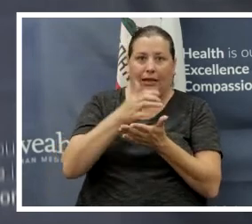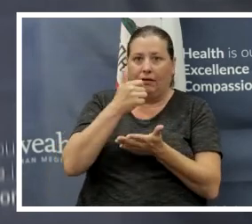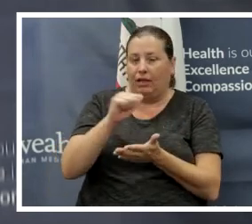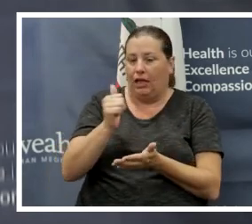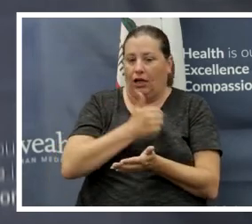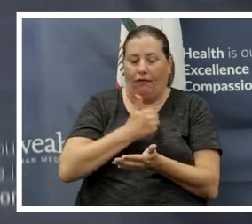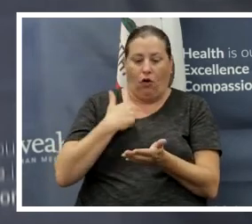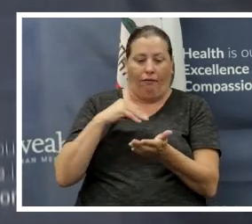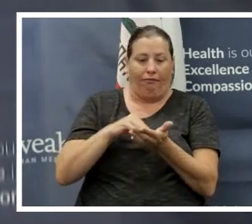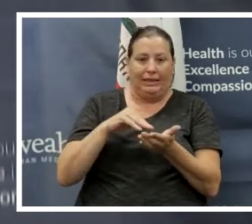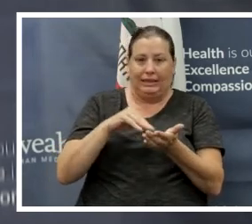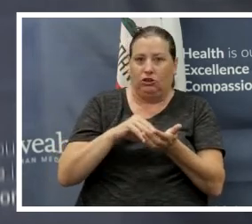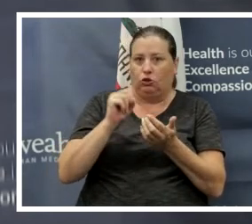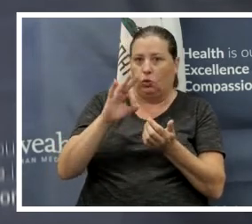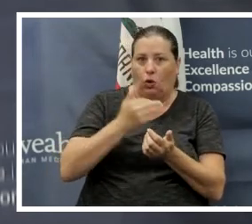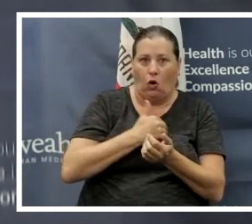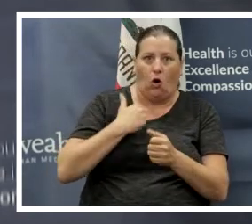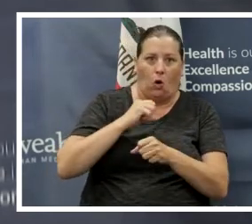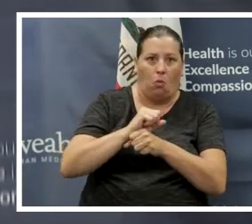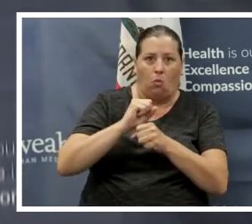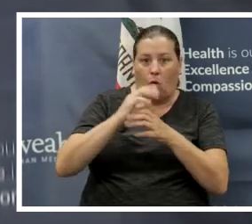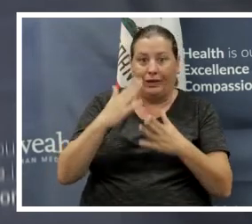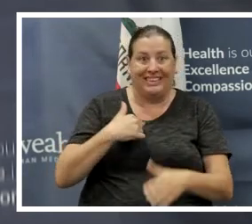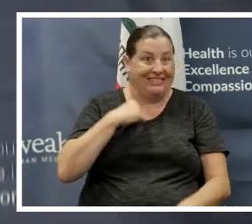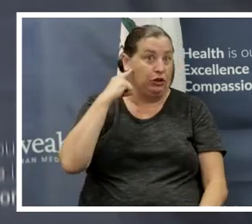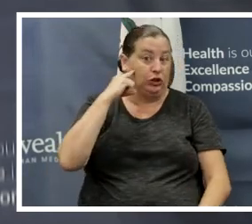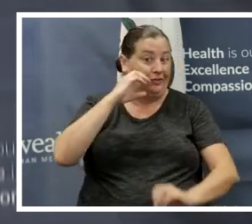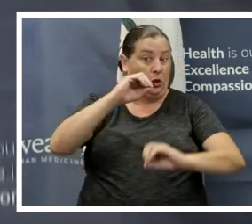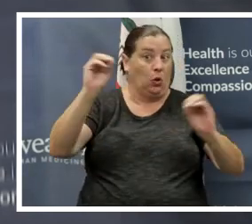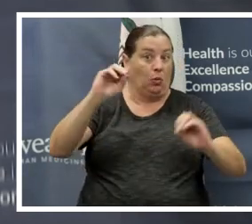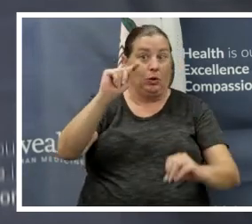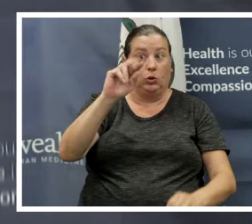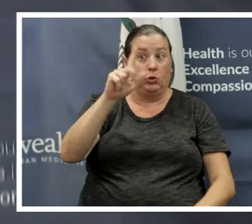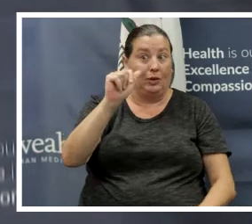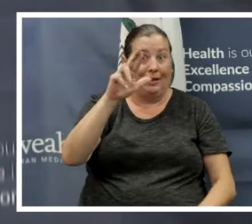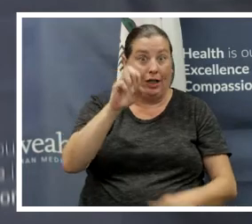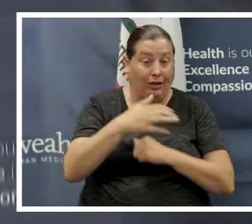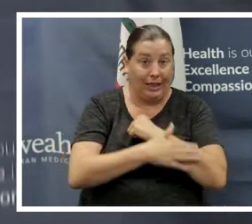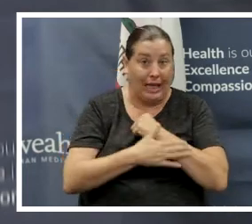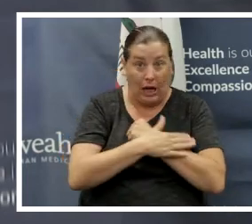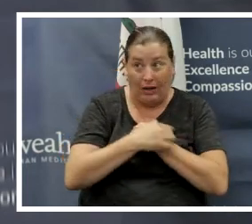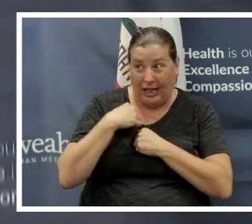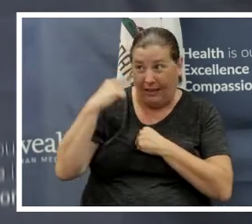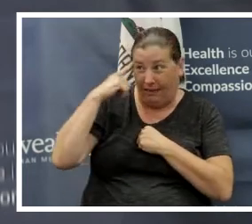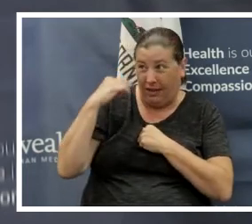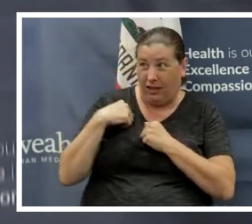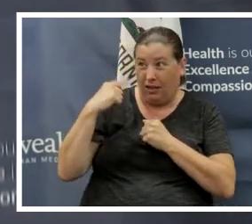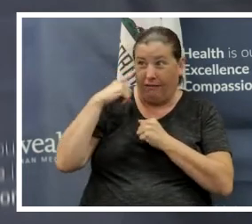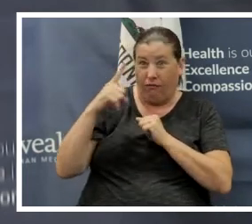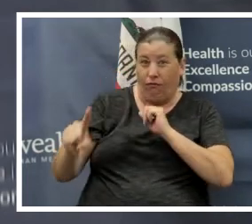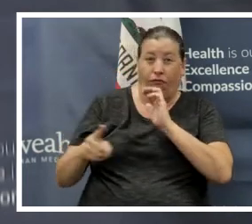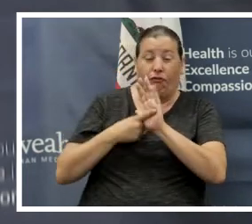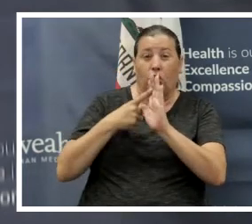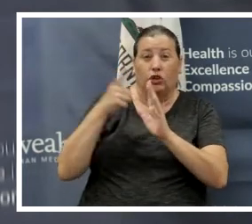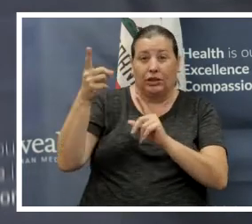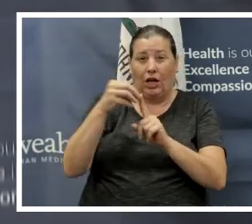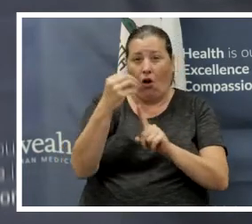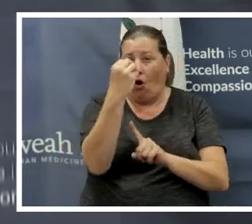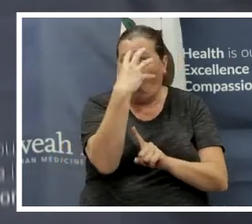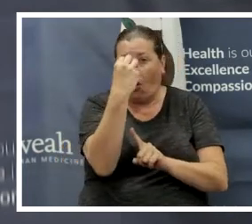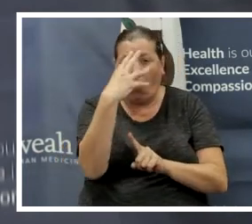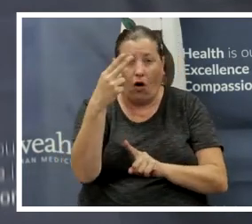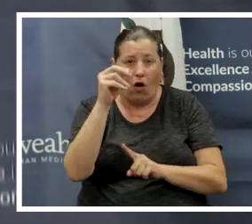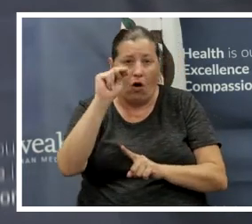of our employees, I have not heard of anybody in Tulare County. I think I first heard about that reported out of Hong Kong. And